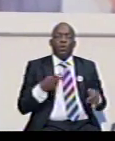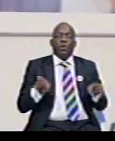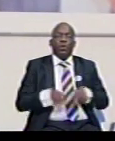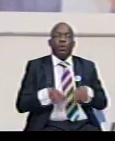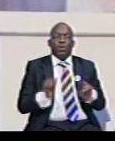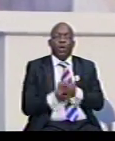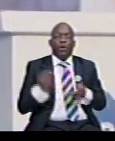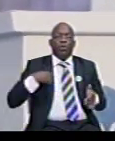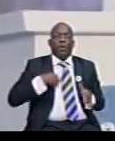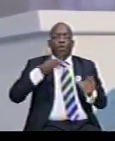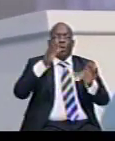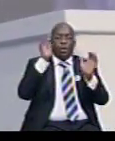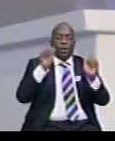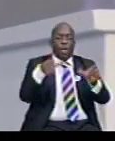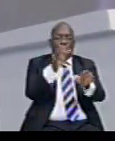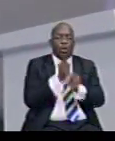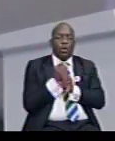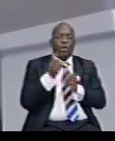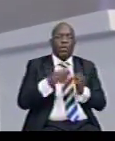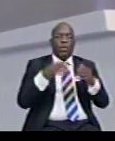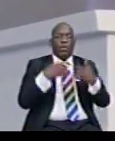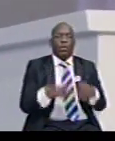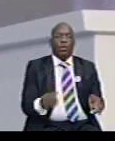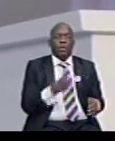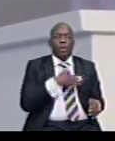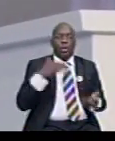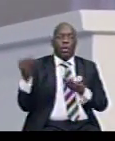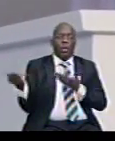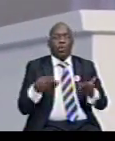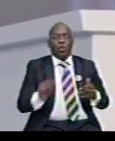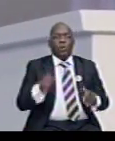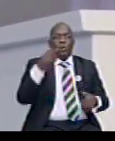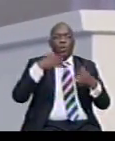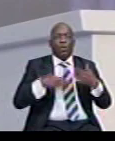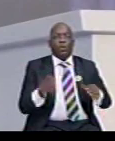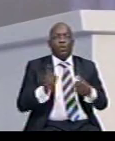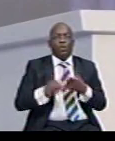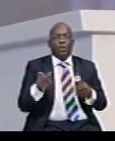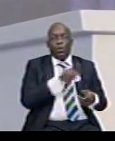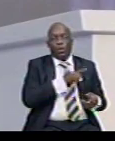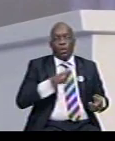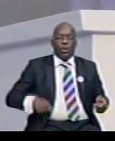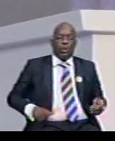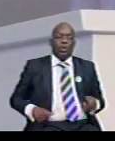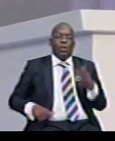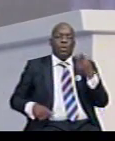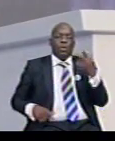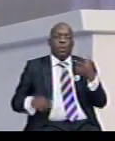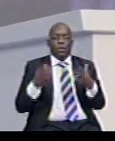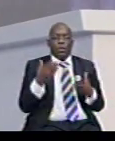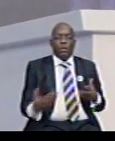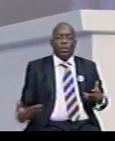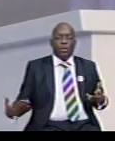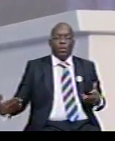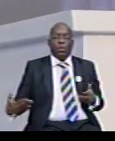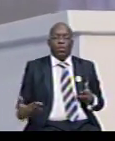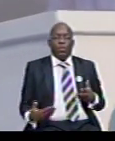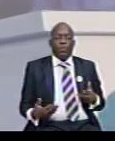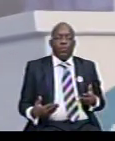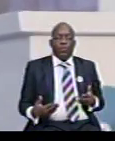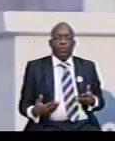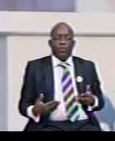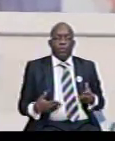the lost to the Lord. Three things we're looking at. Number one, we're looking at endowed